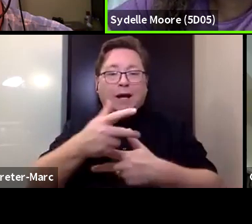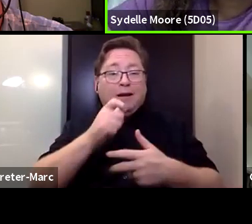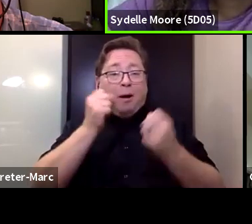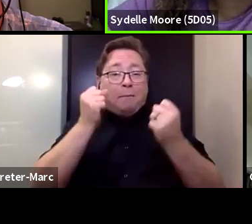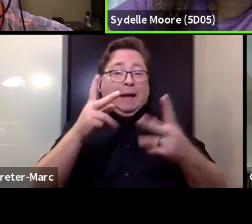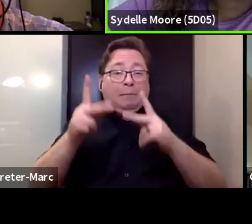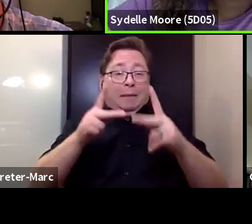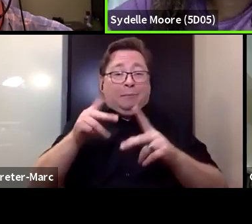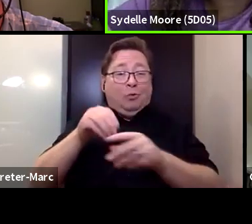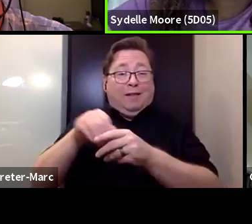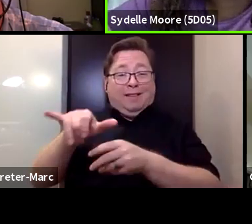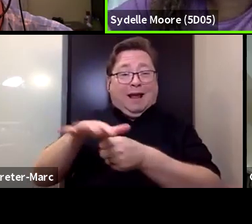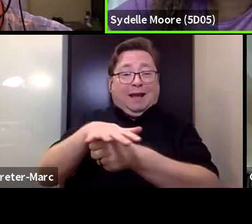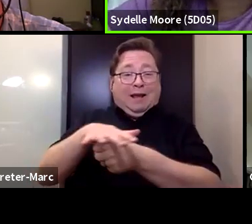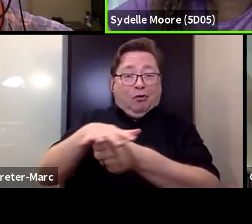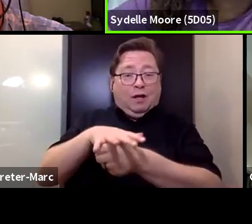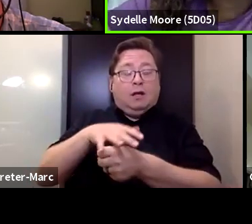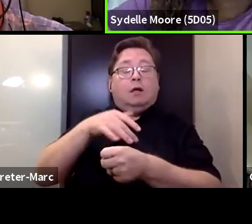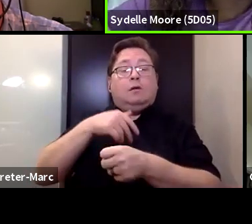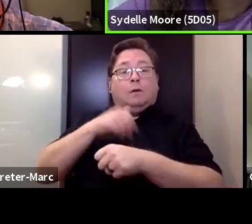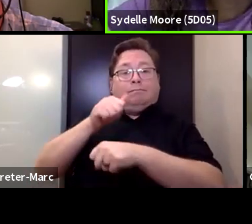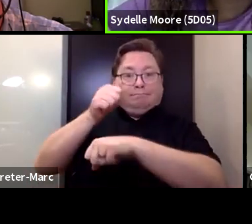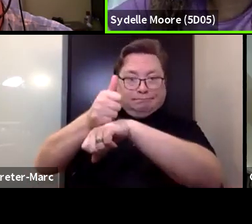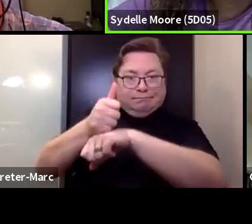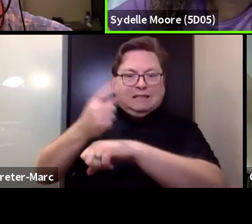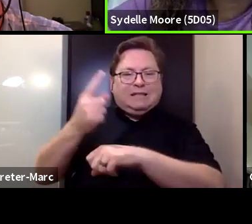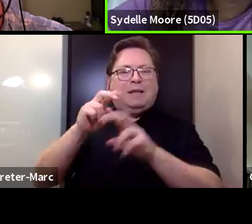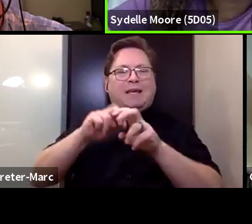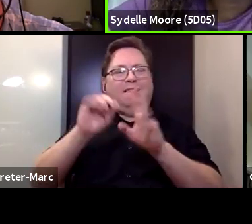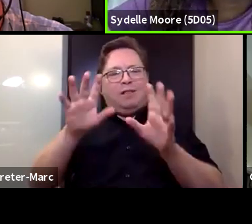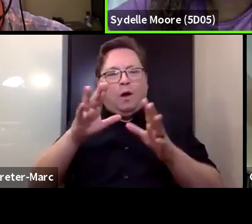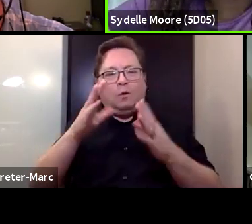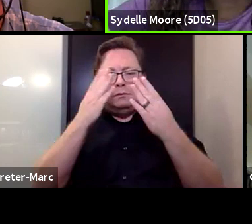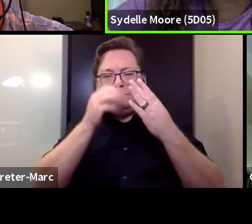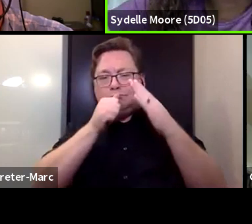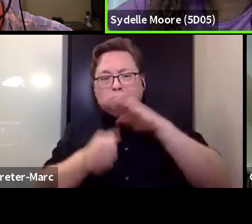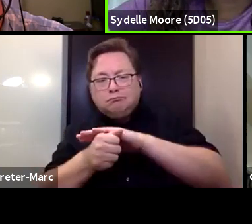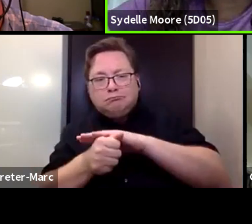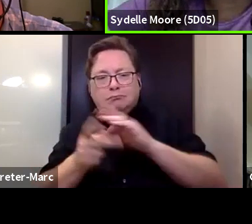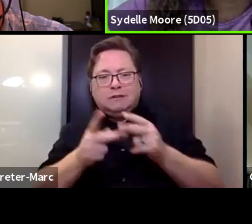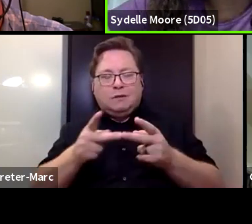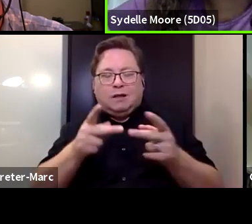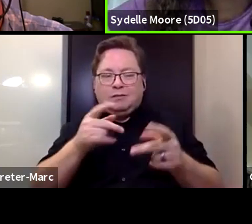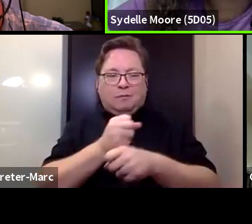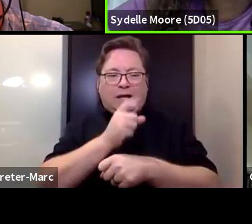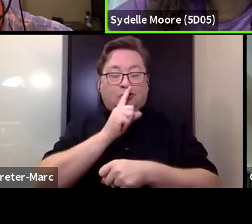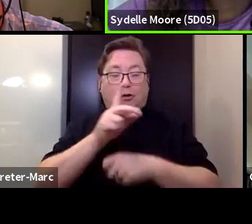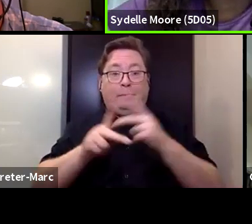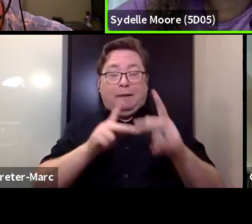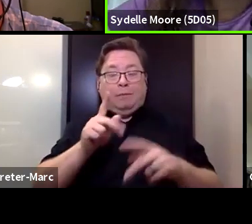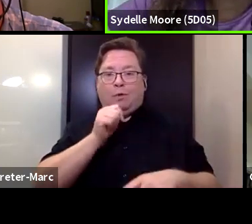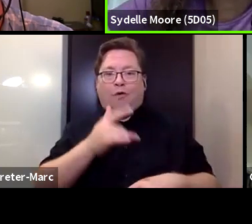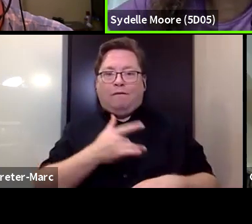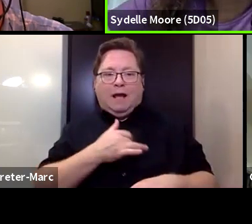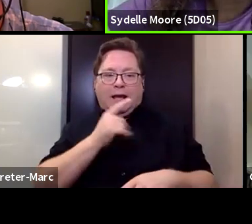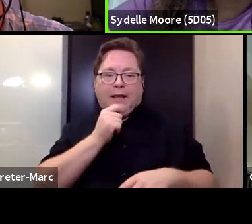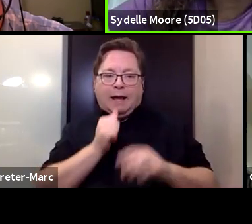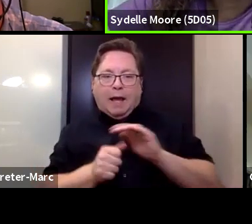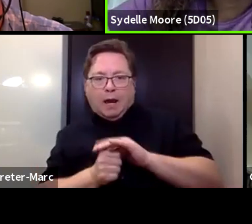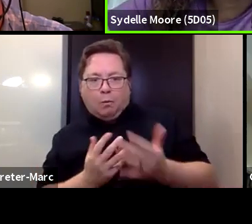way, to have something in those blind spots so that it's not encouraging people to just kind of sit and wait for